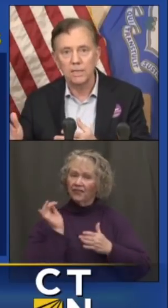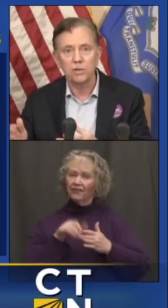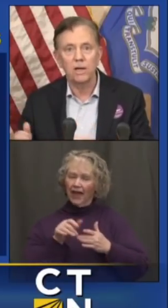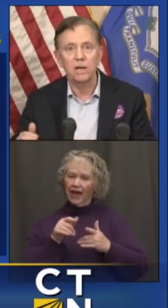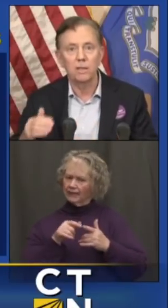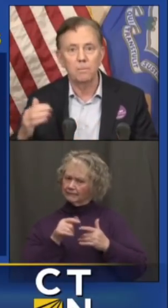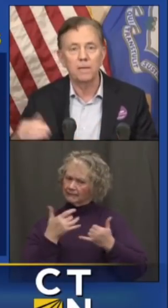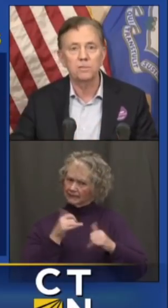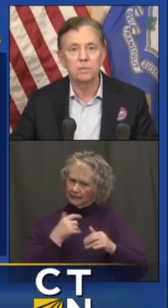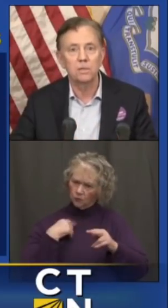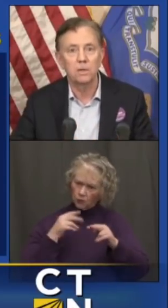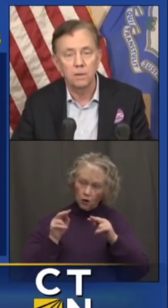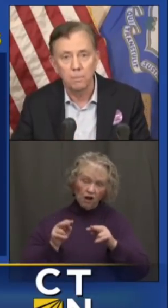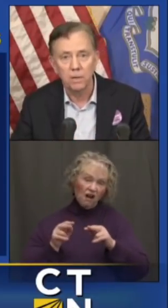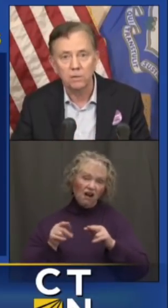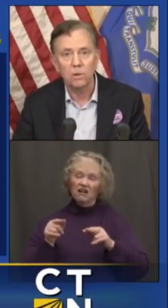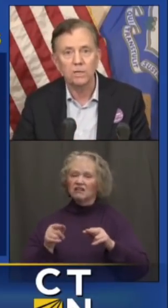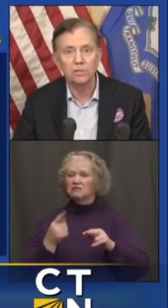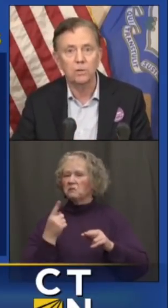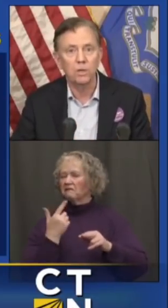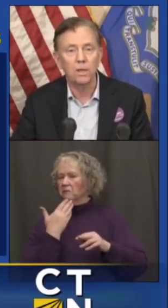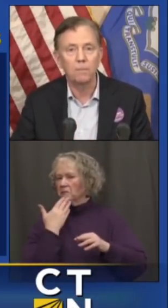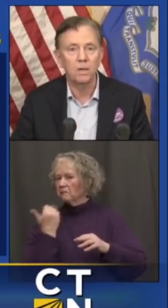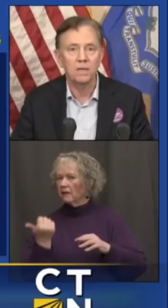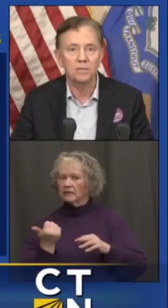winter season in high school sports.